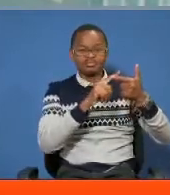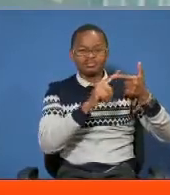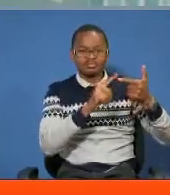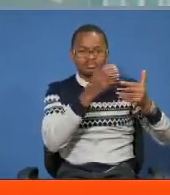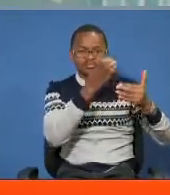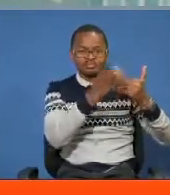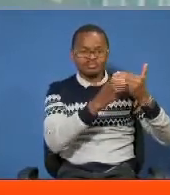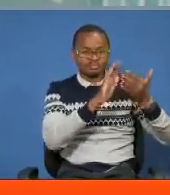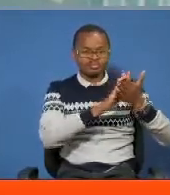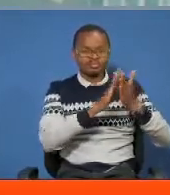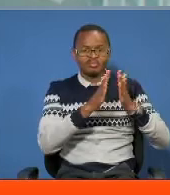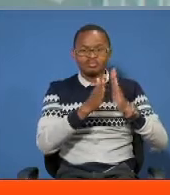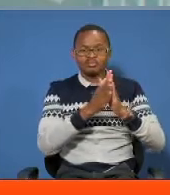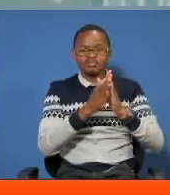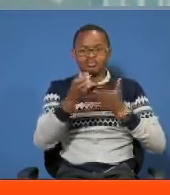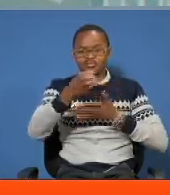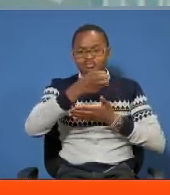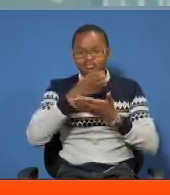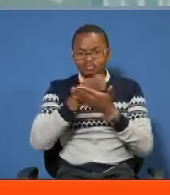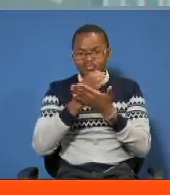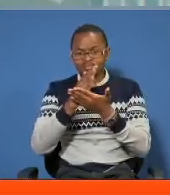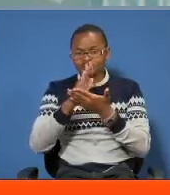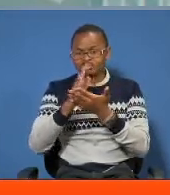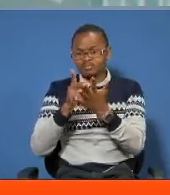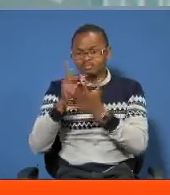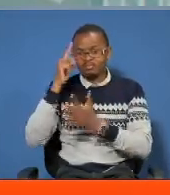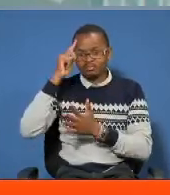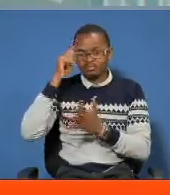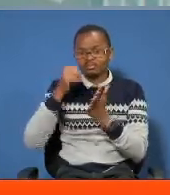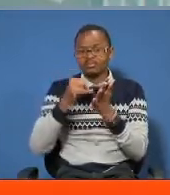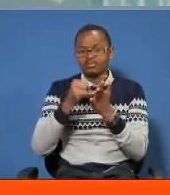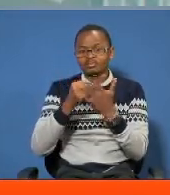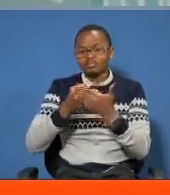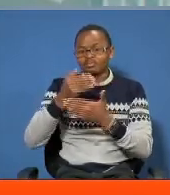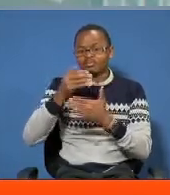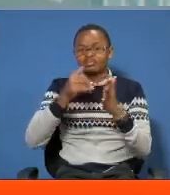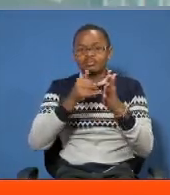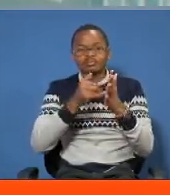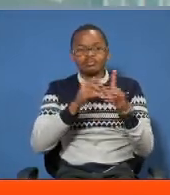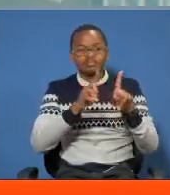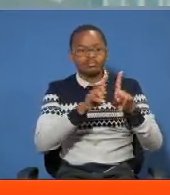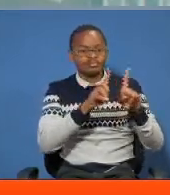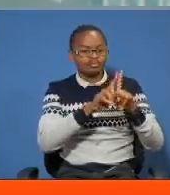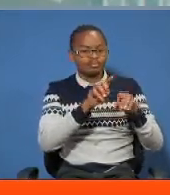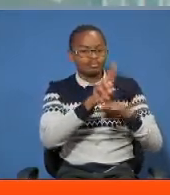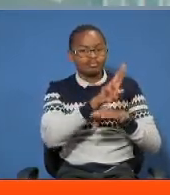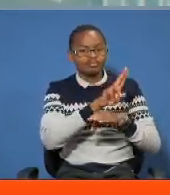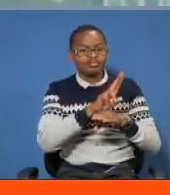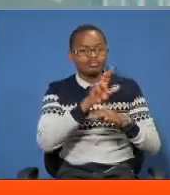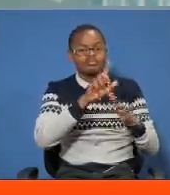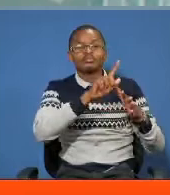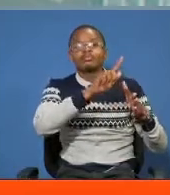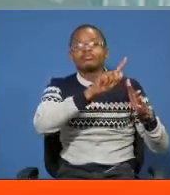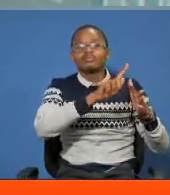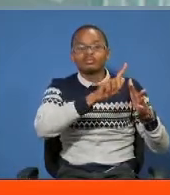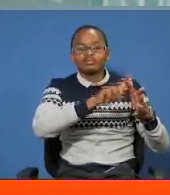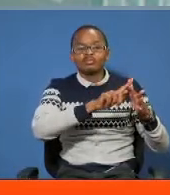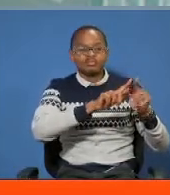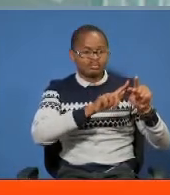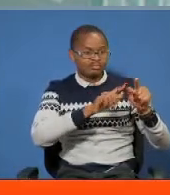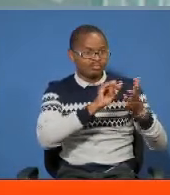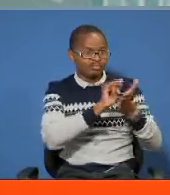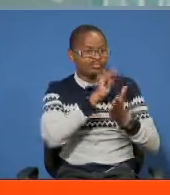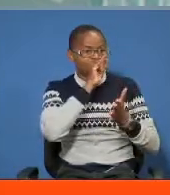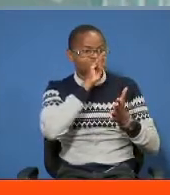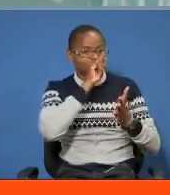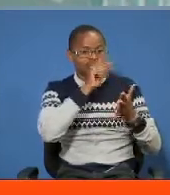great. But if ultimately it becomes an enterprise, someone pays for it, someone buys it, someone uses it, then